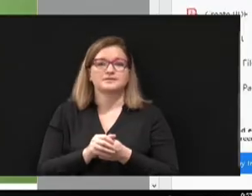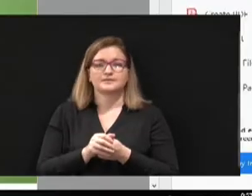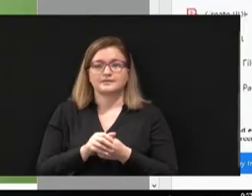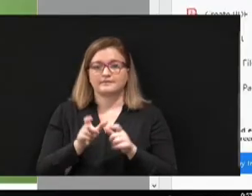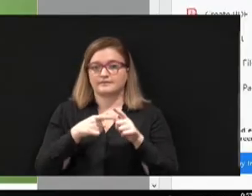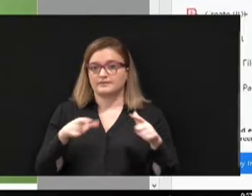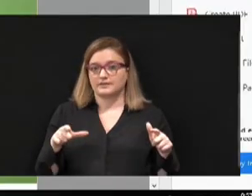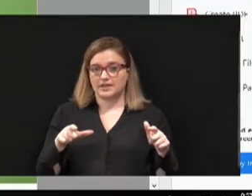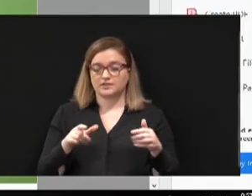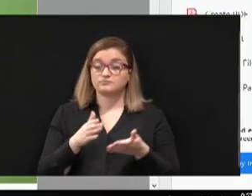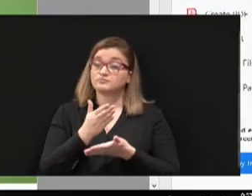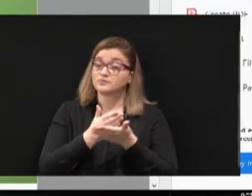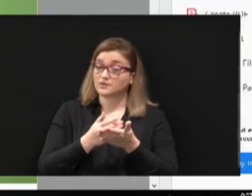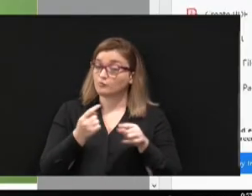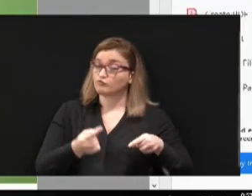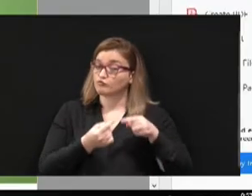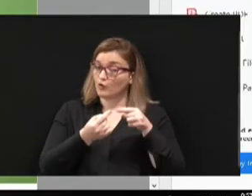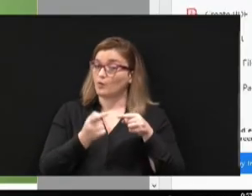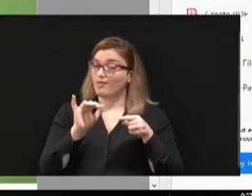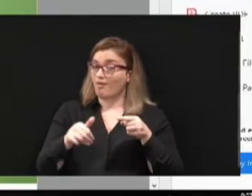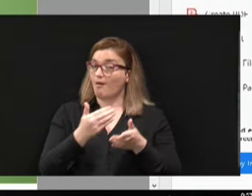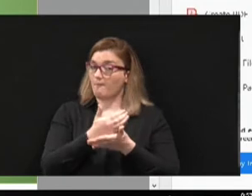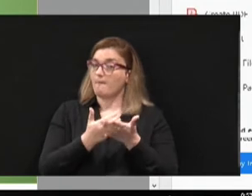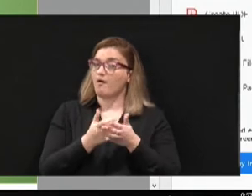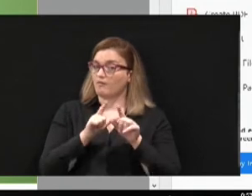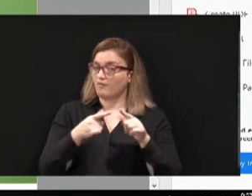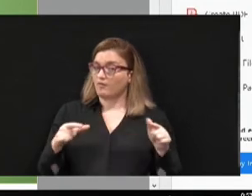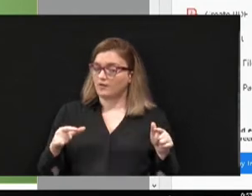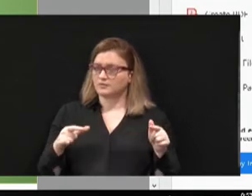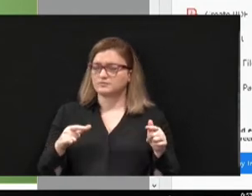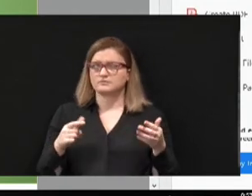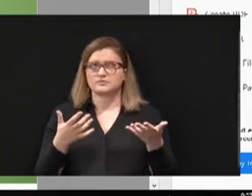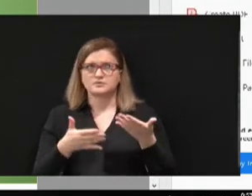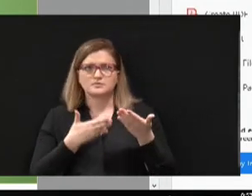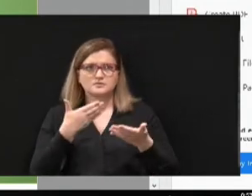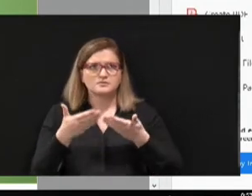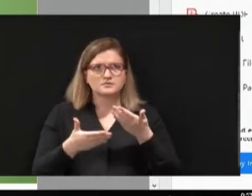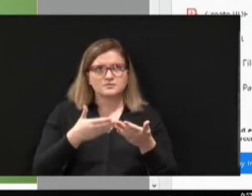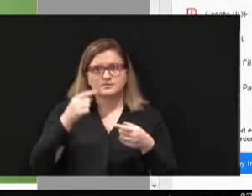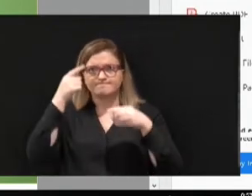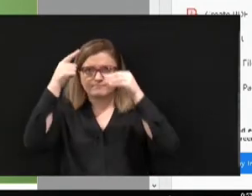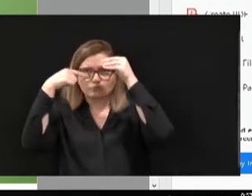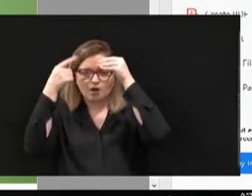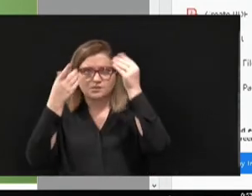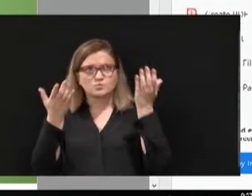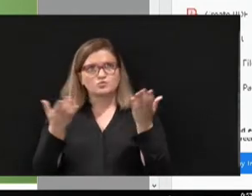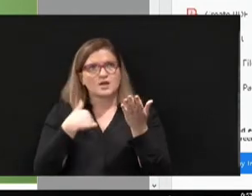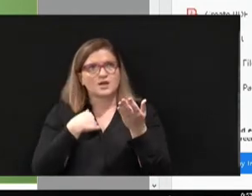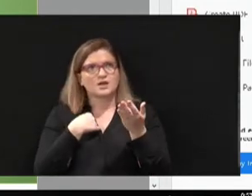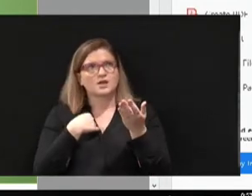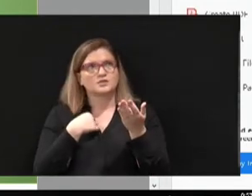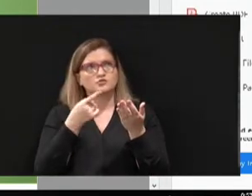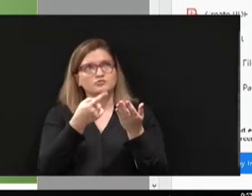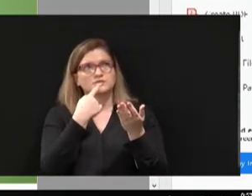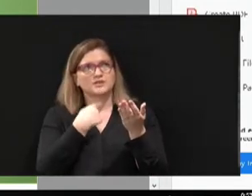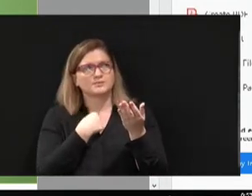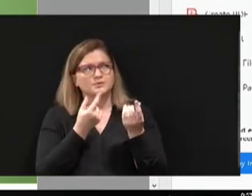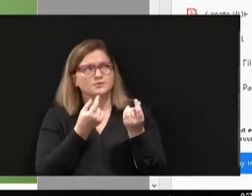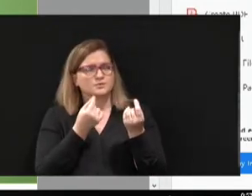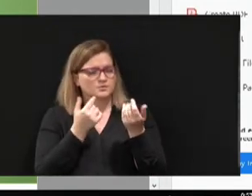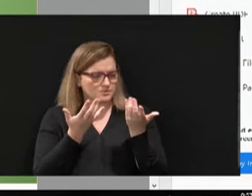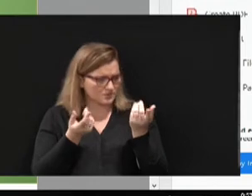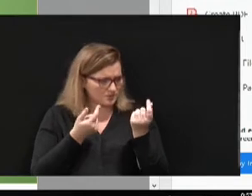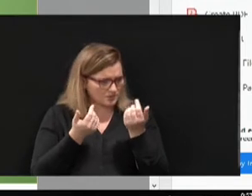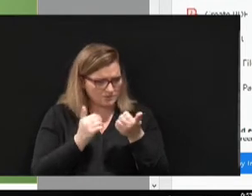with dyslexia with that, having a hard time processing what they're told to do. So you will see oftentimes people with